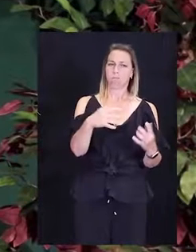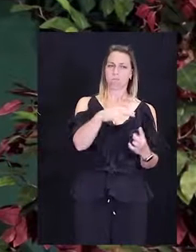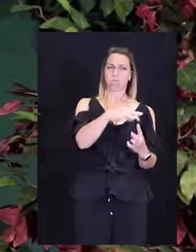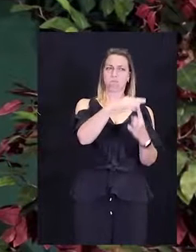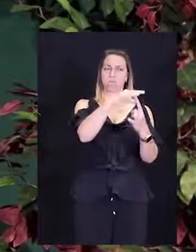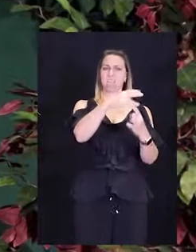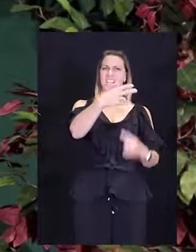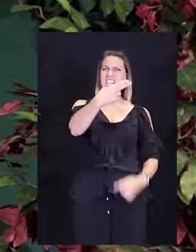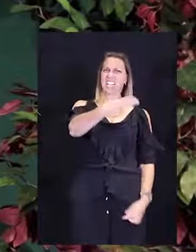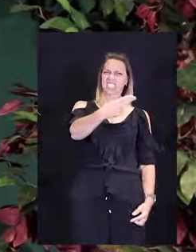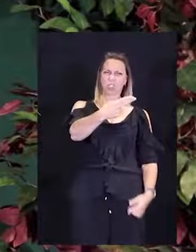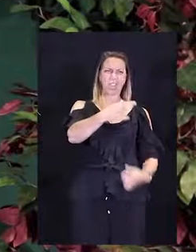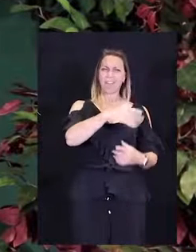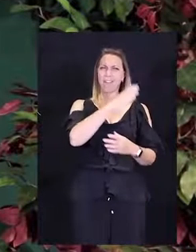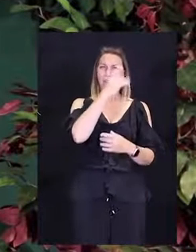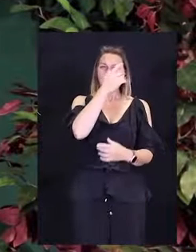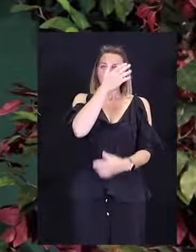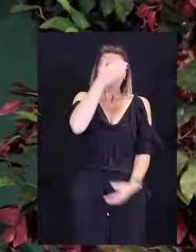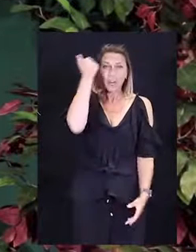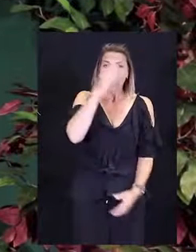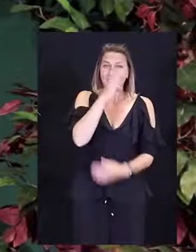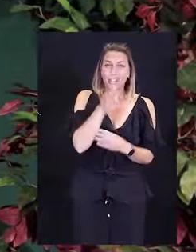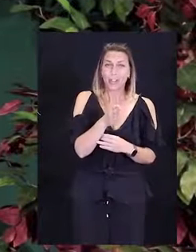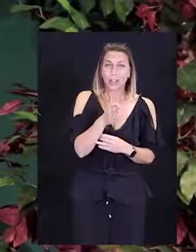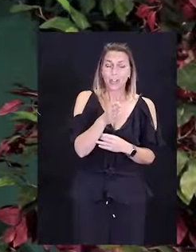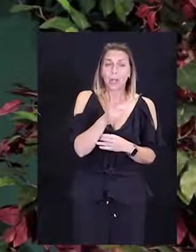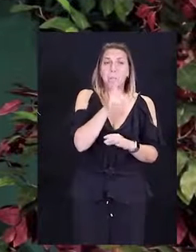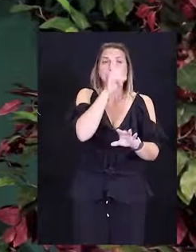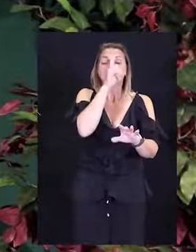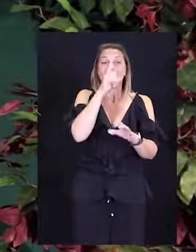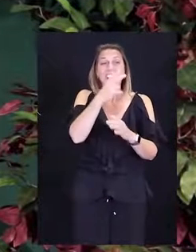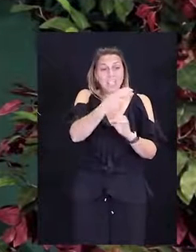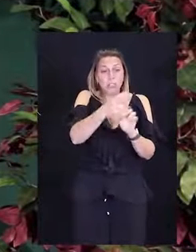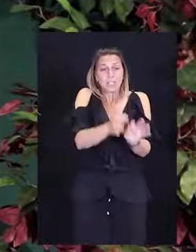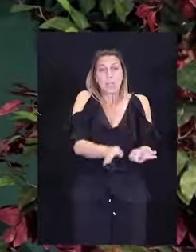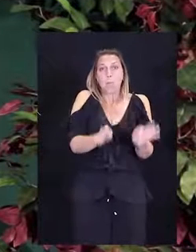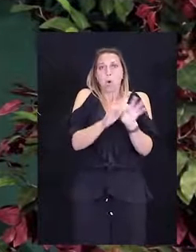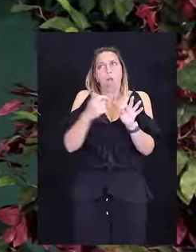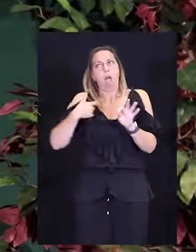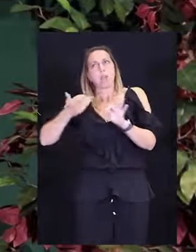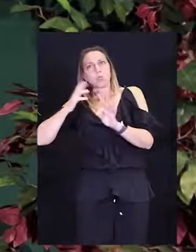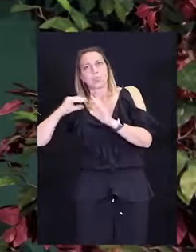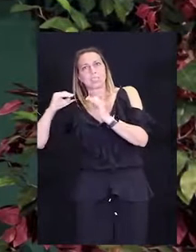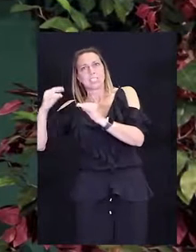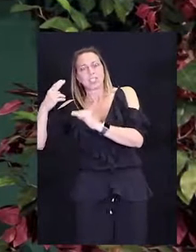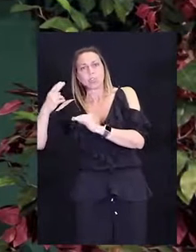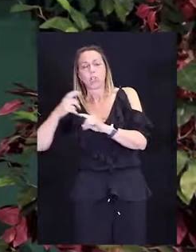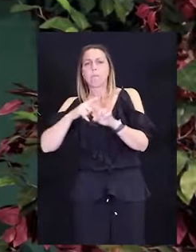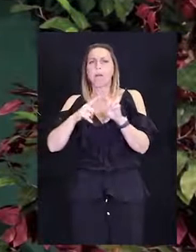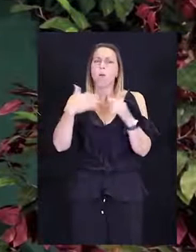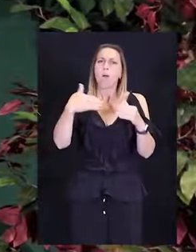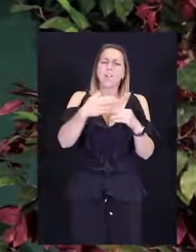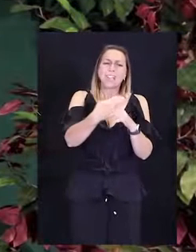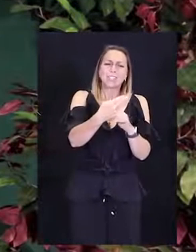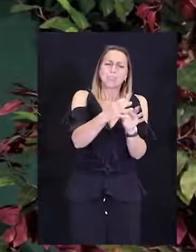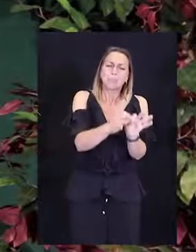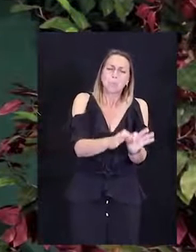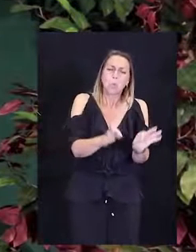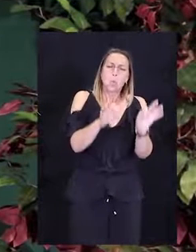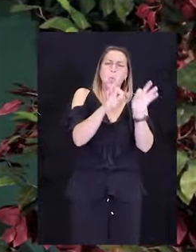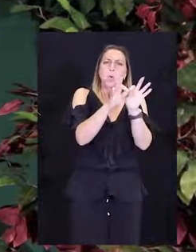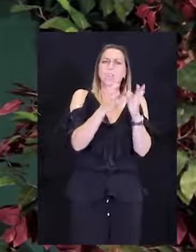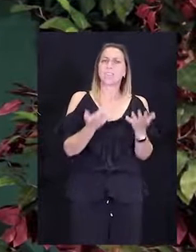important. And I'm not just saying that because I used to be a history teacher. History are the stories that define us and they unify